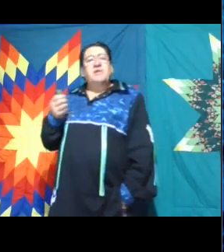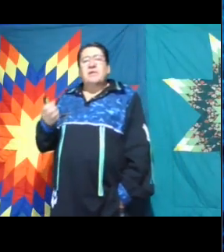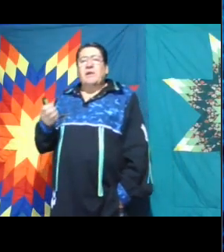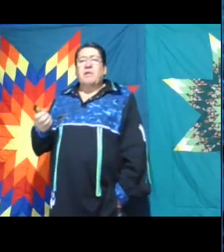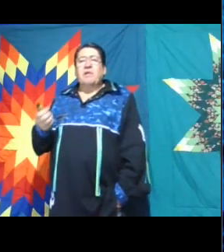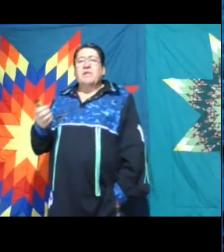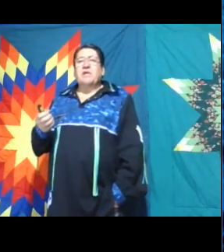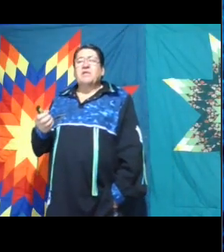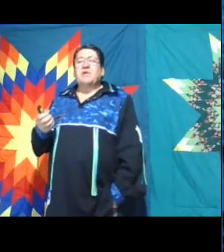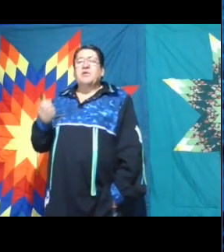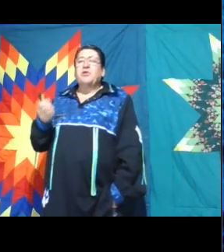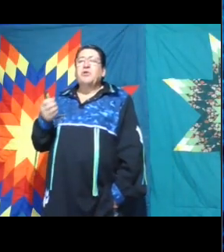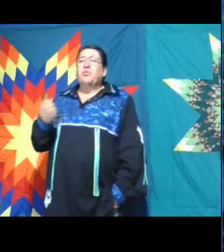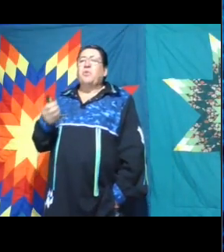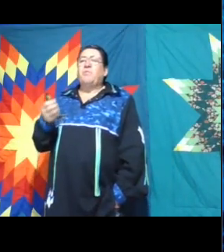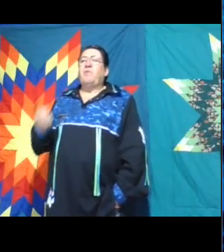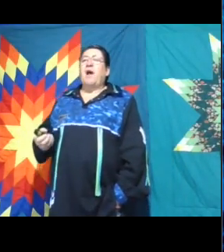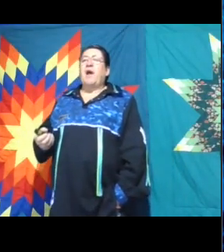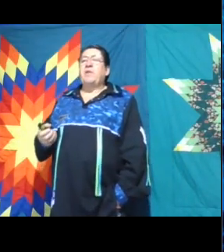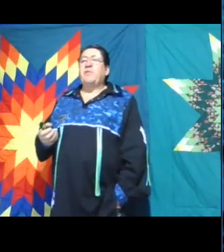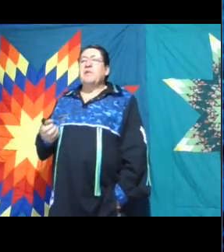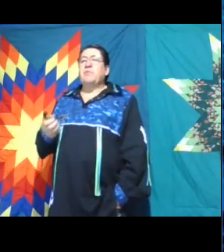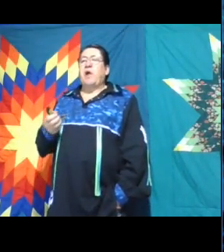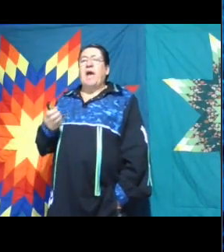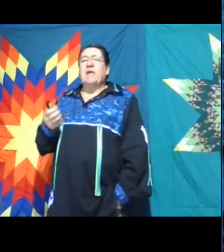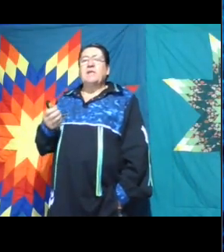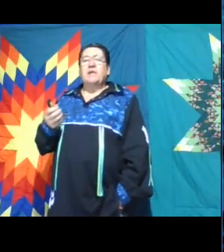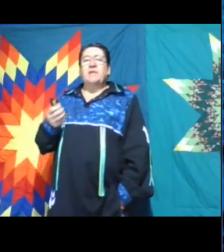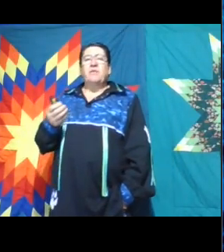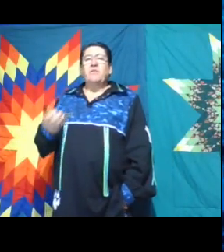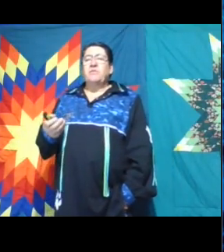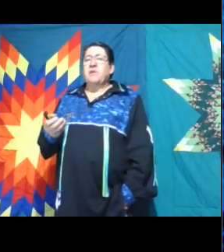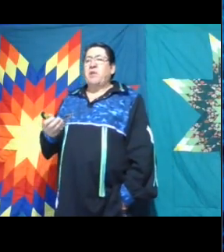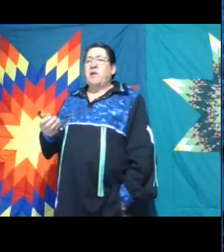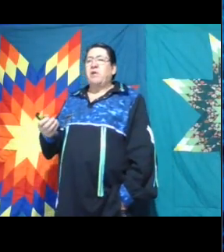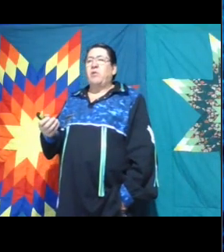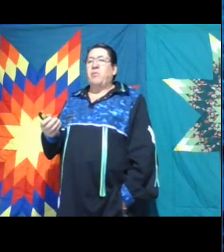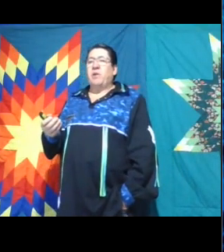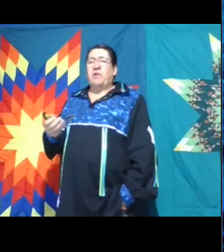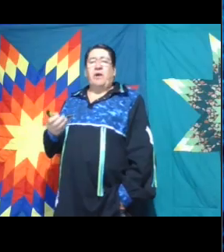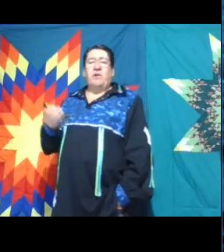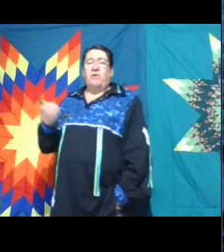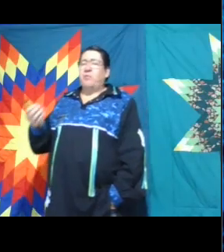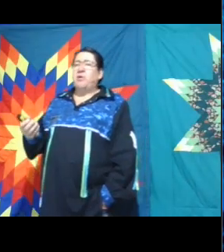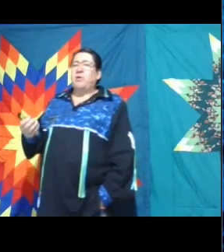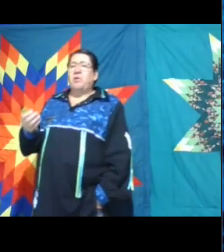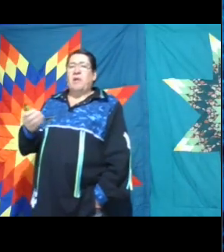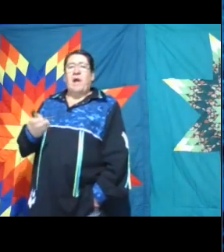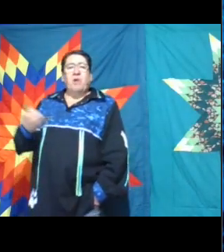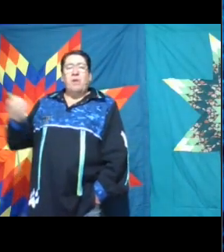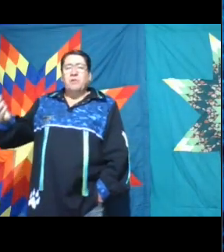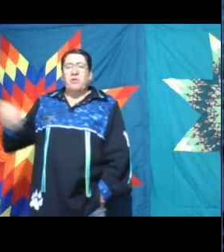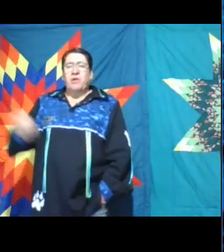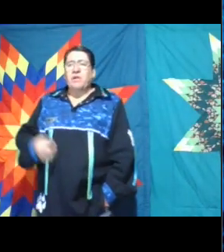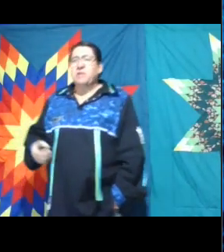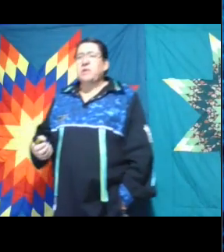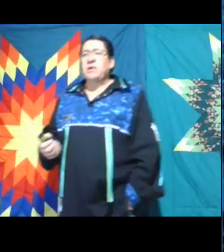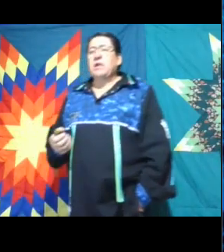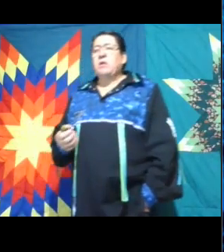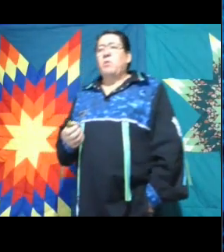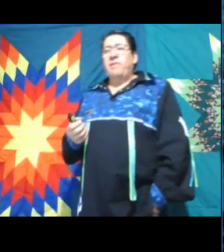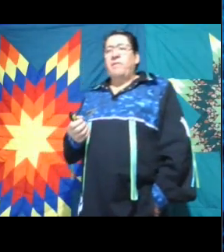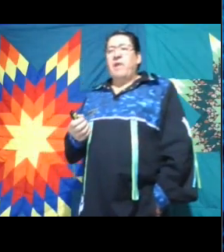these are just some of the suggestions. Could you provide reasonable access to some of the equipment, either computer, laptop,